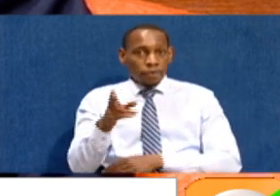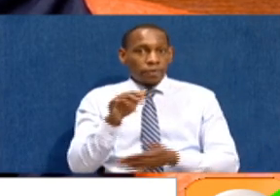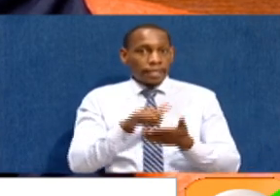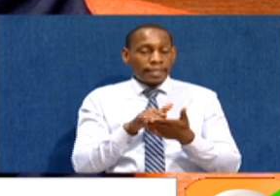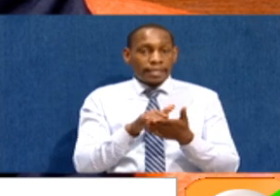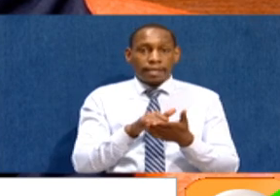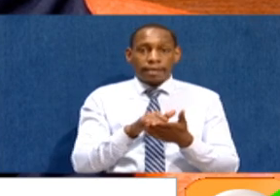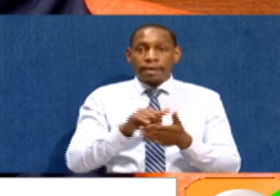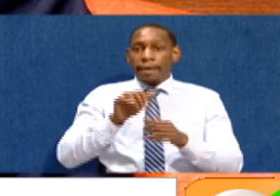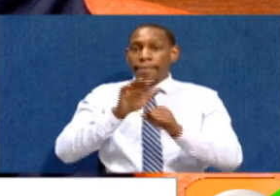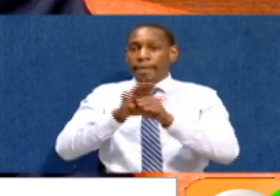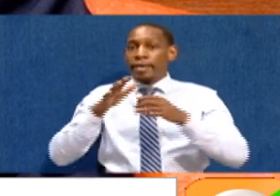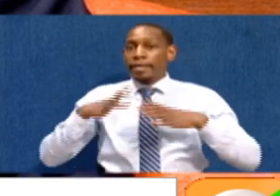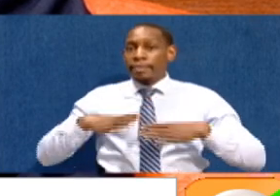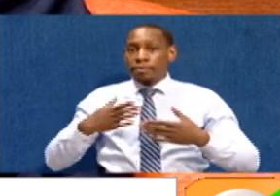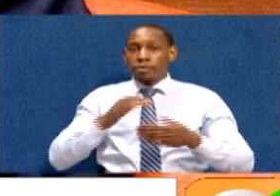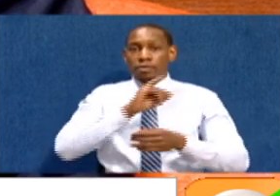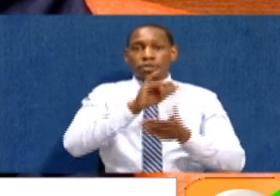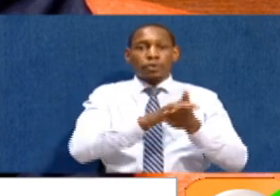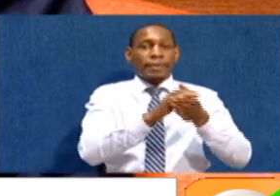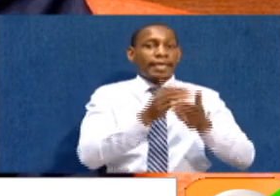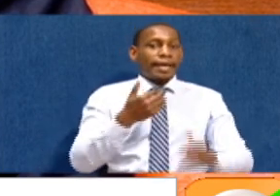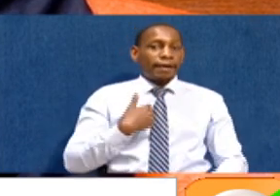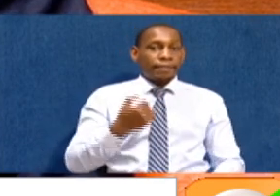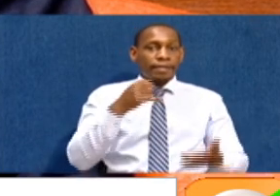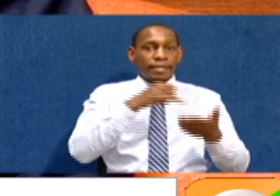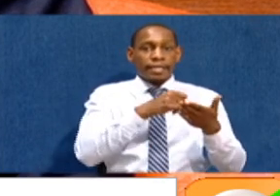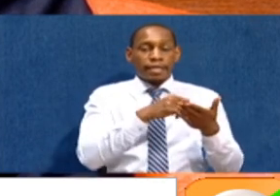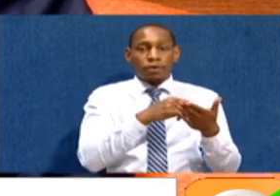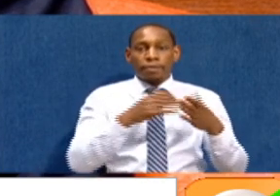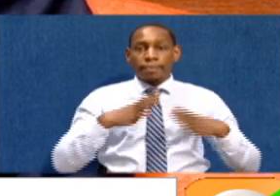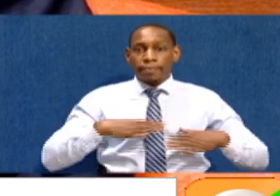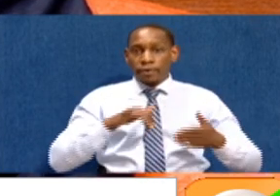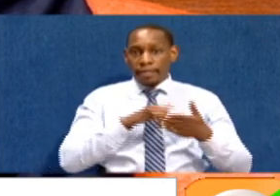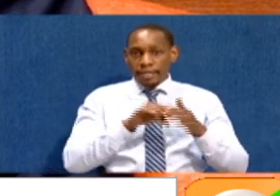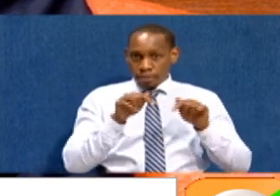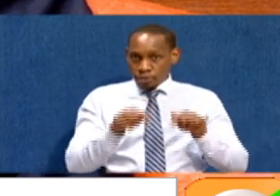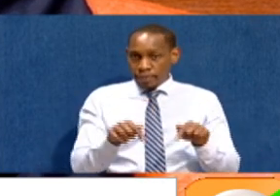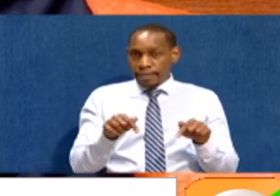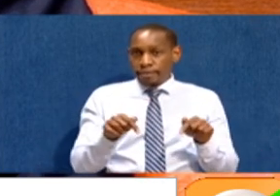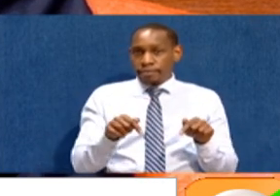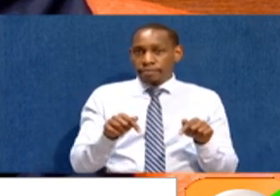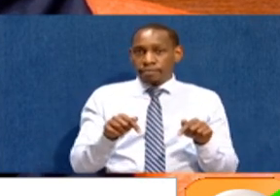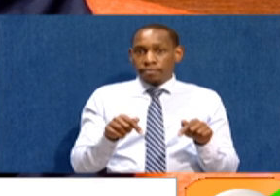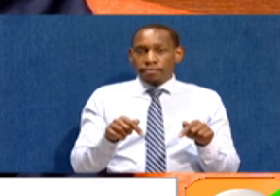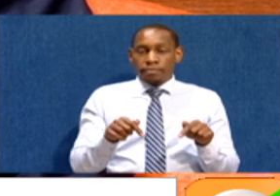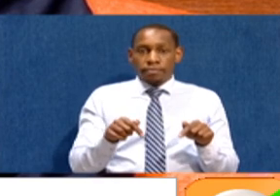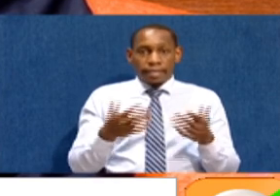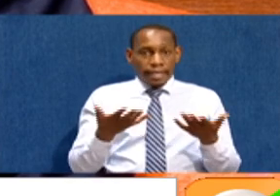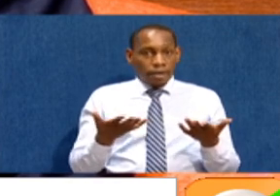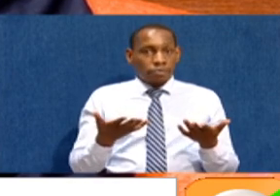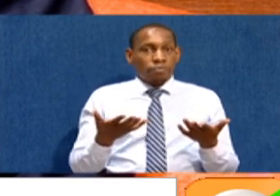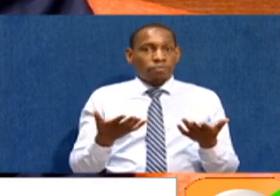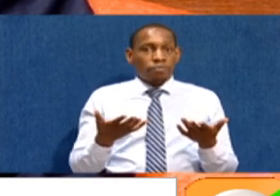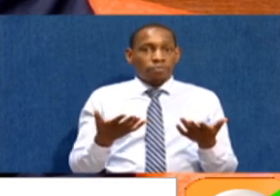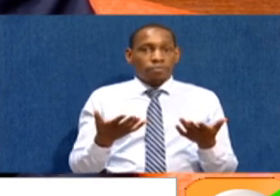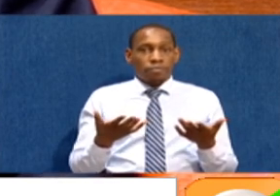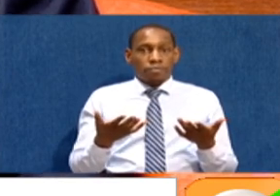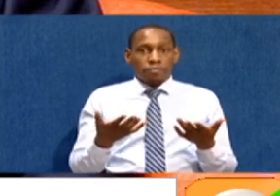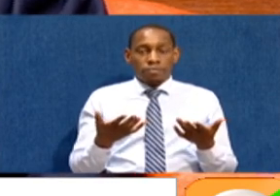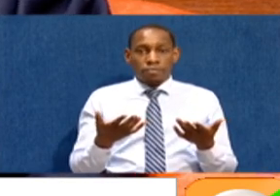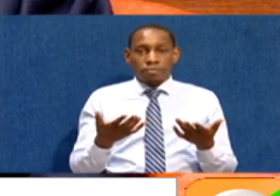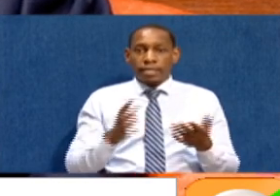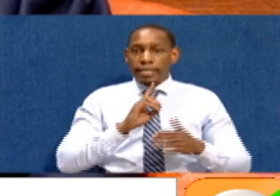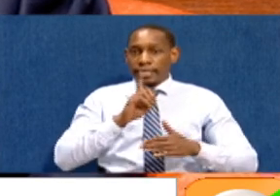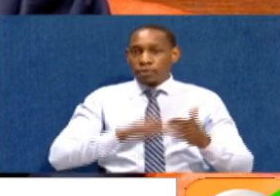been held by many people in Jubilee, including those who are today suddenly having a brainwave